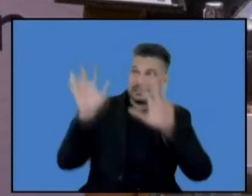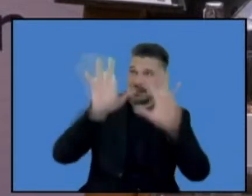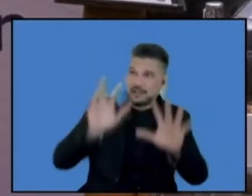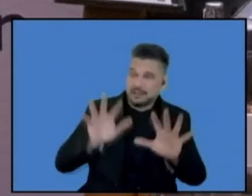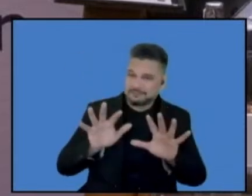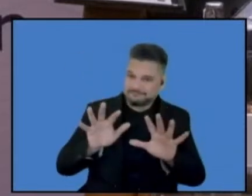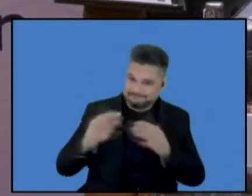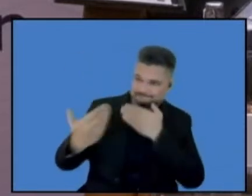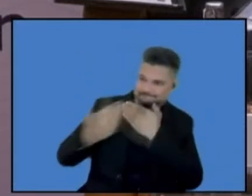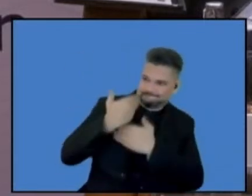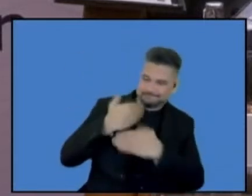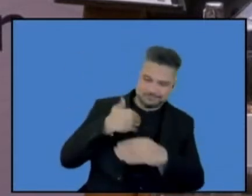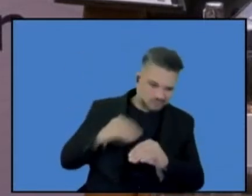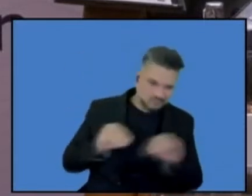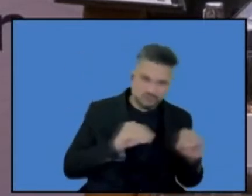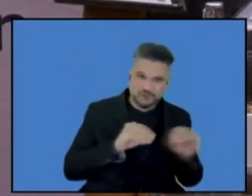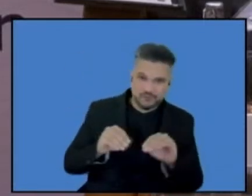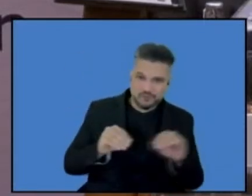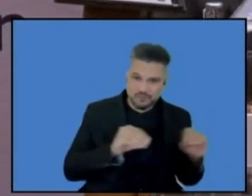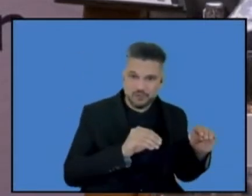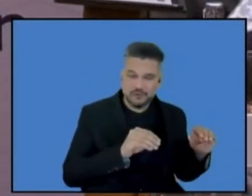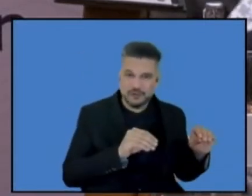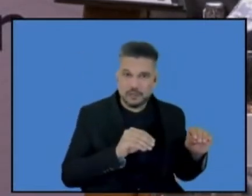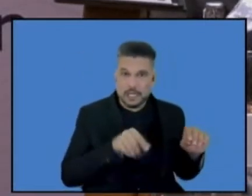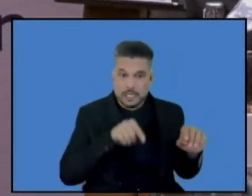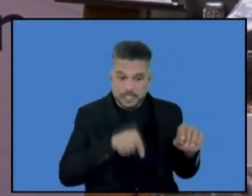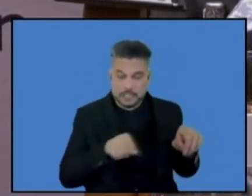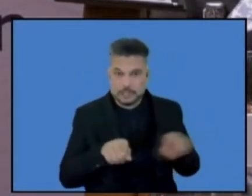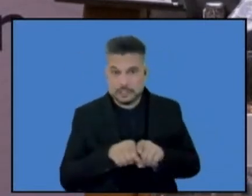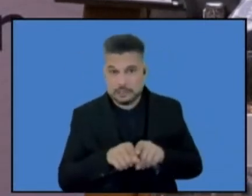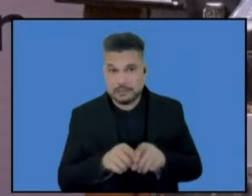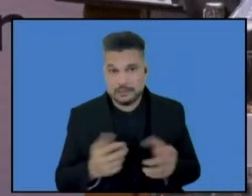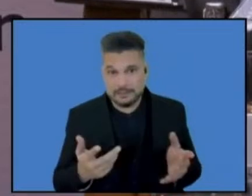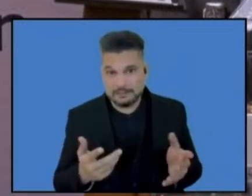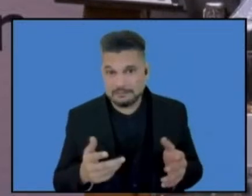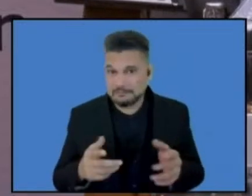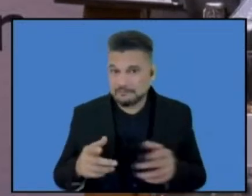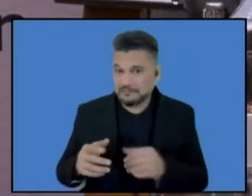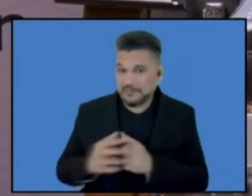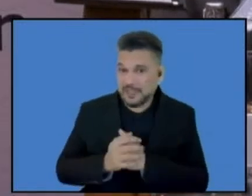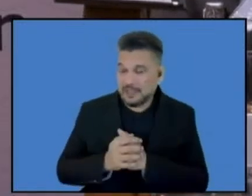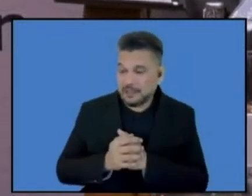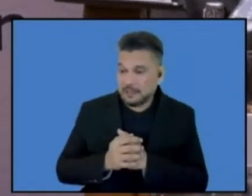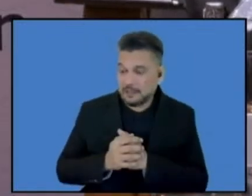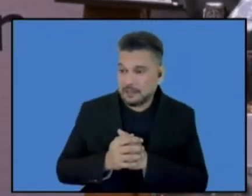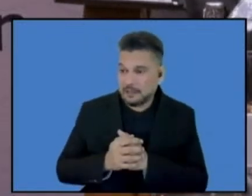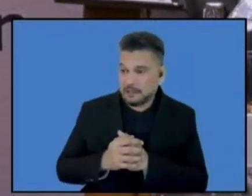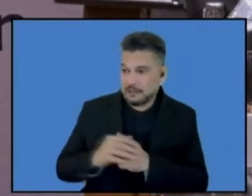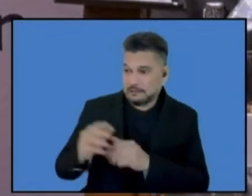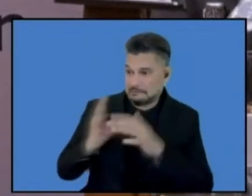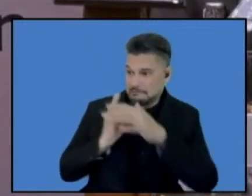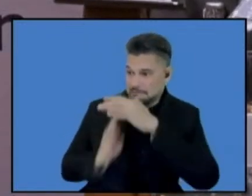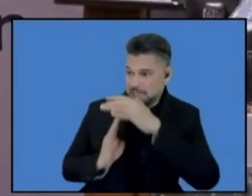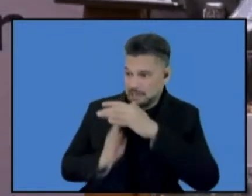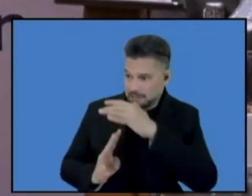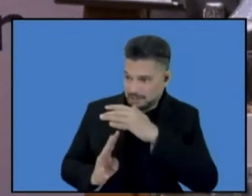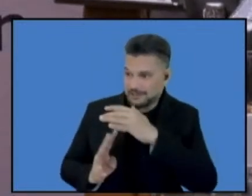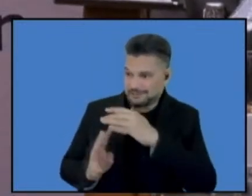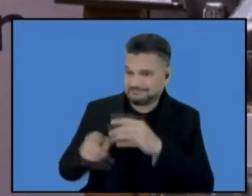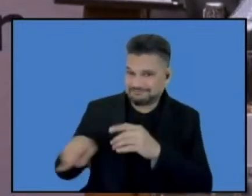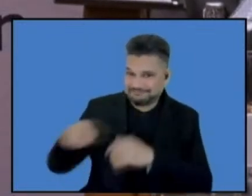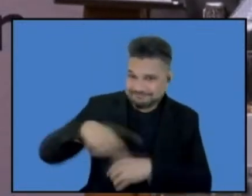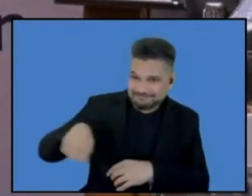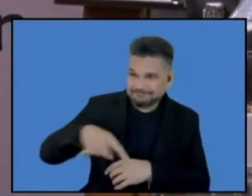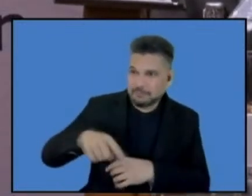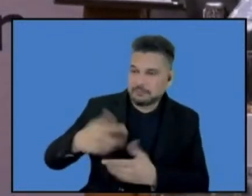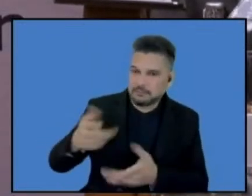and the climate adaptation, and in this context, migrants from the perspective of recipients to actually active